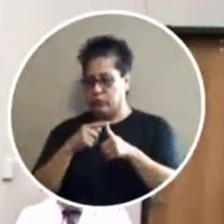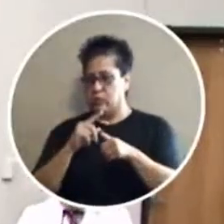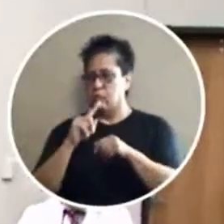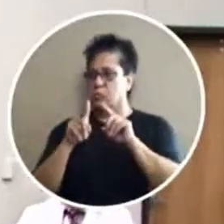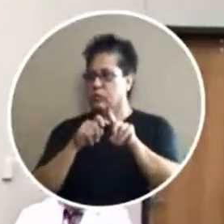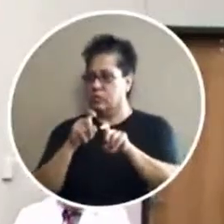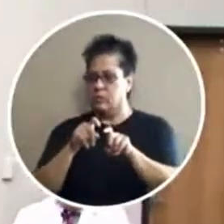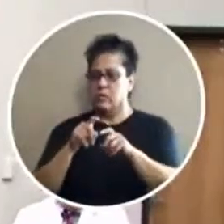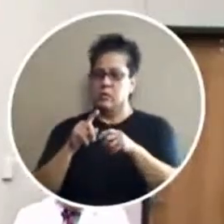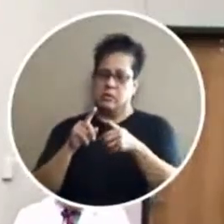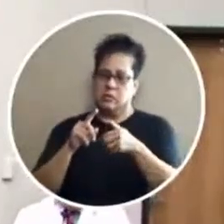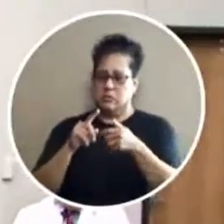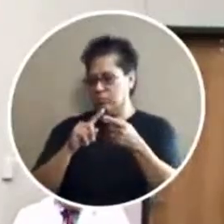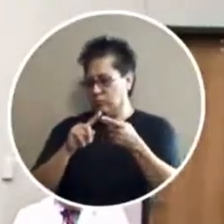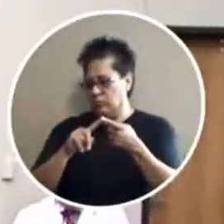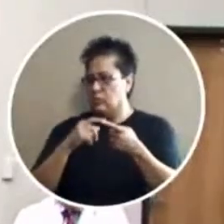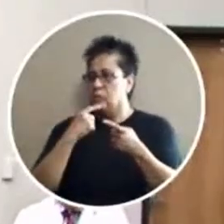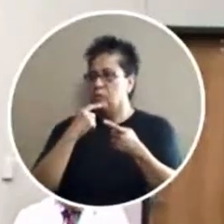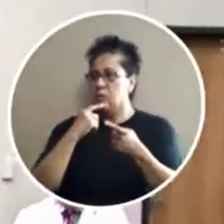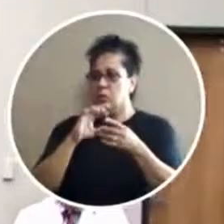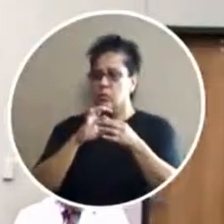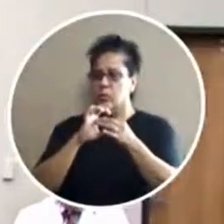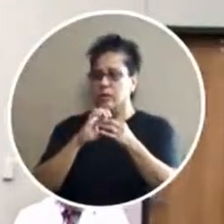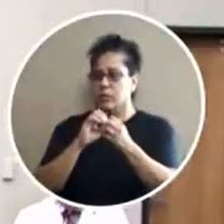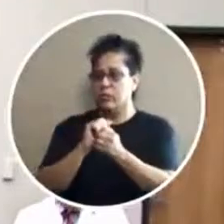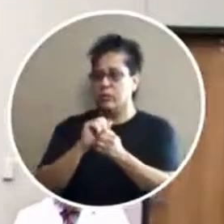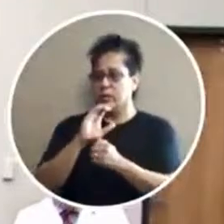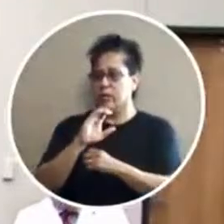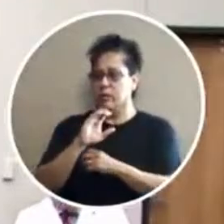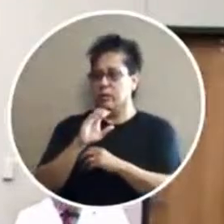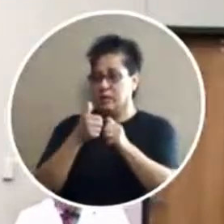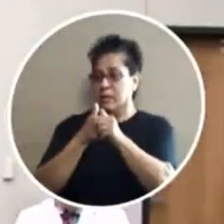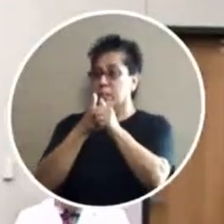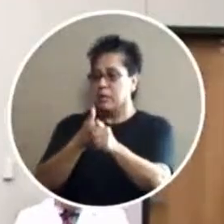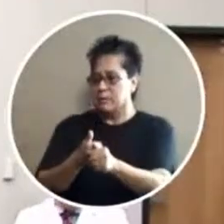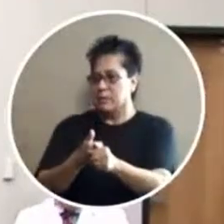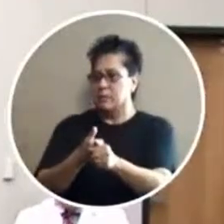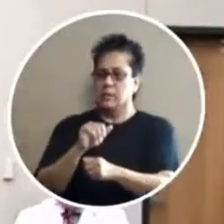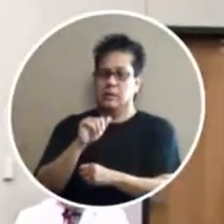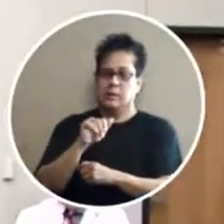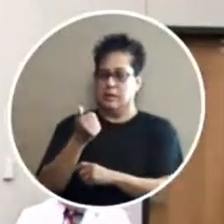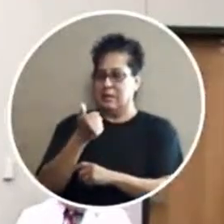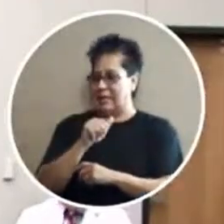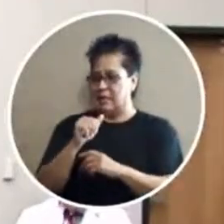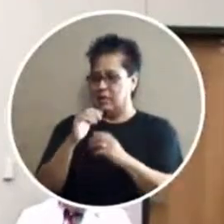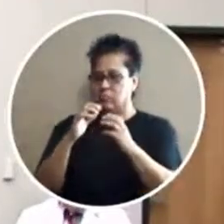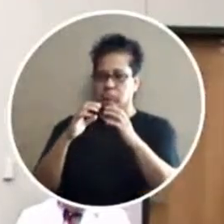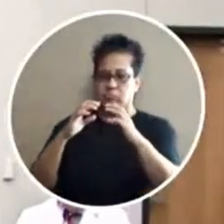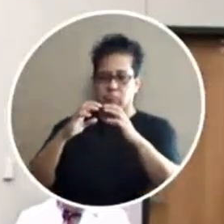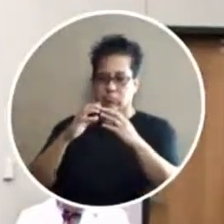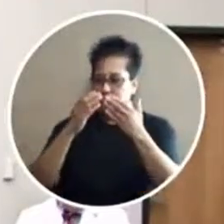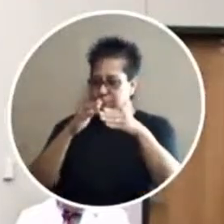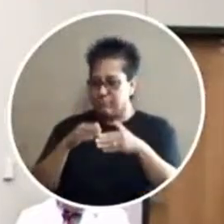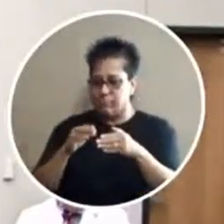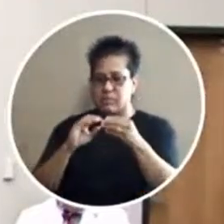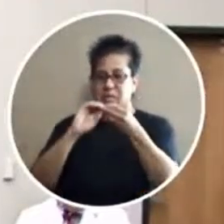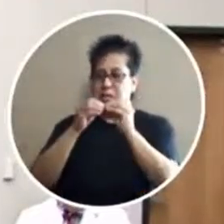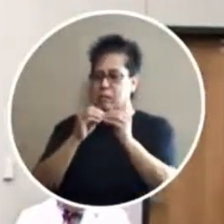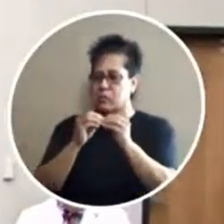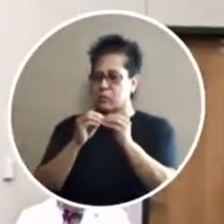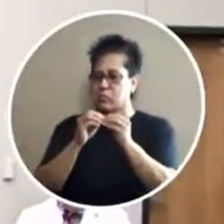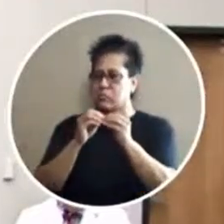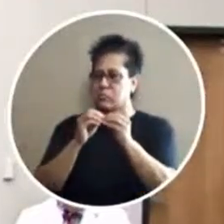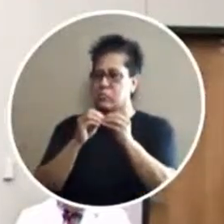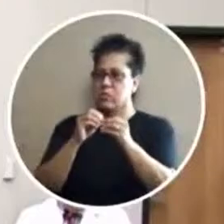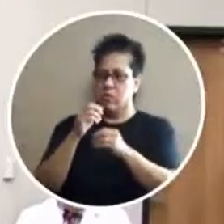us virtually, the first question was with regards to the compliance, if there's any breakdown in terms of the numbers of